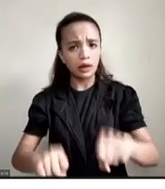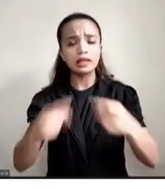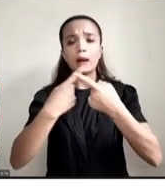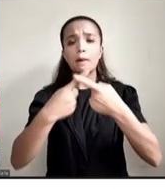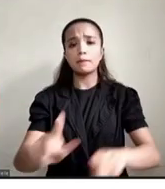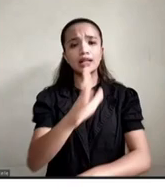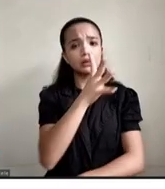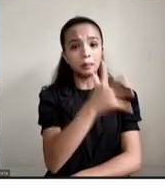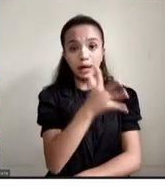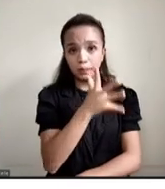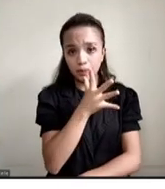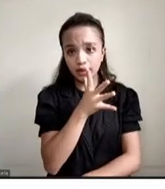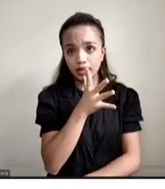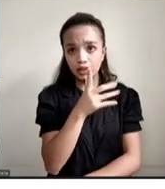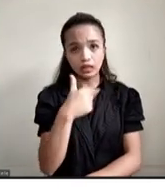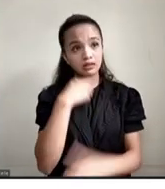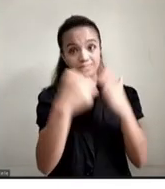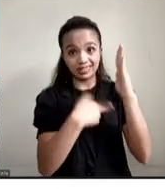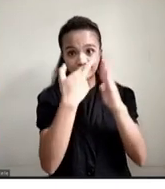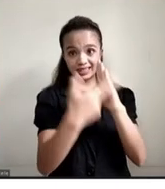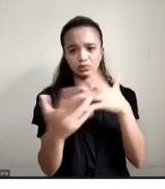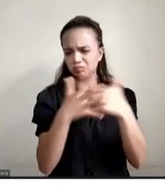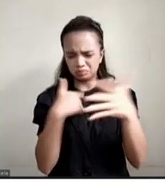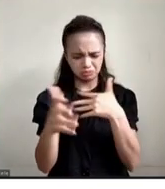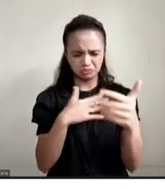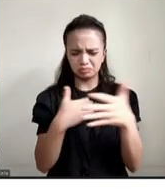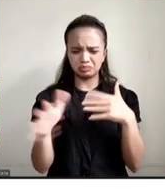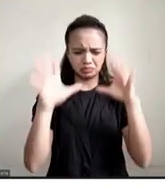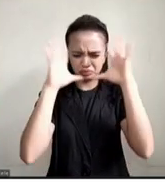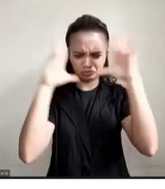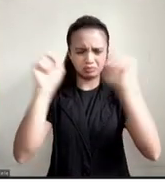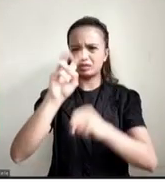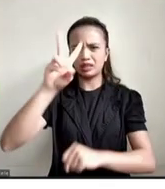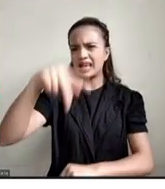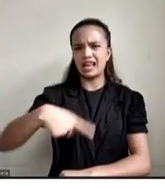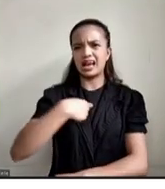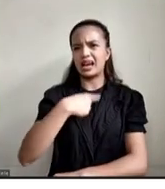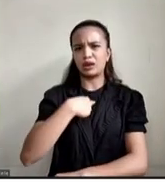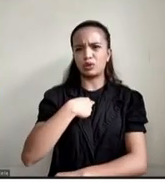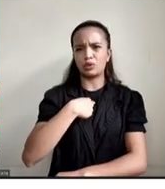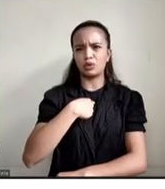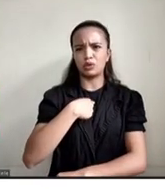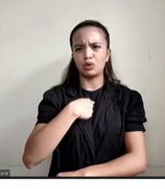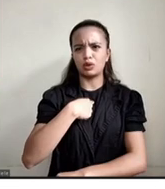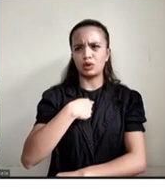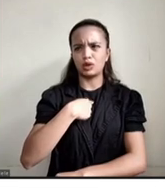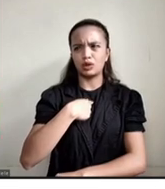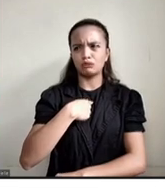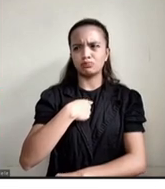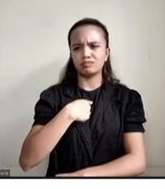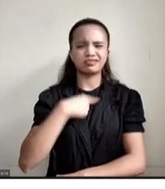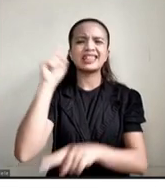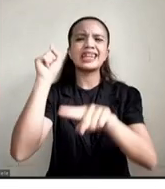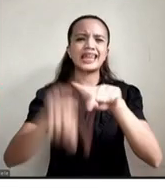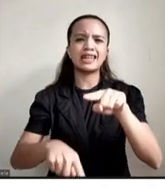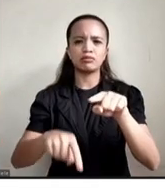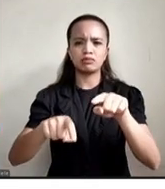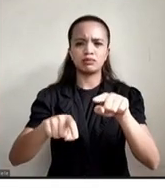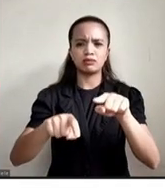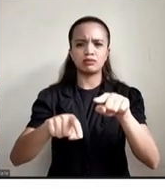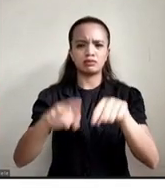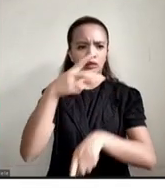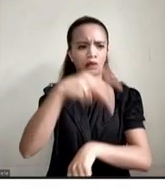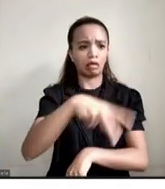and whether it's president or vice president, I don't think kaya kong ipagsabay. The